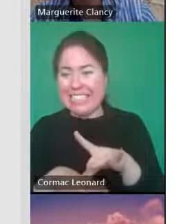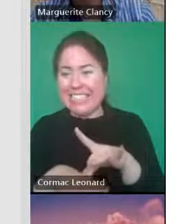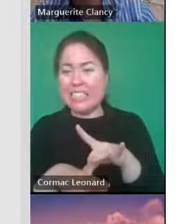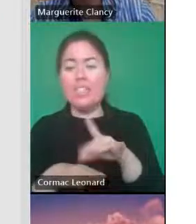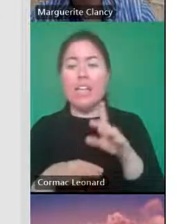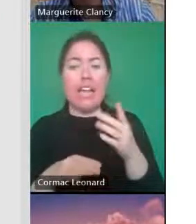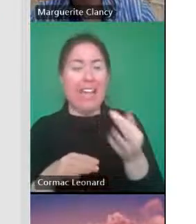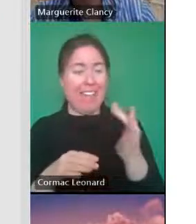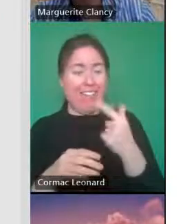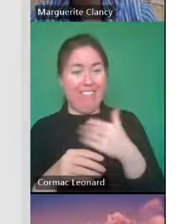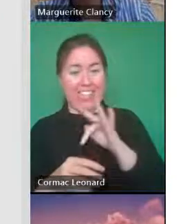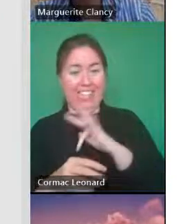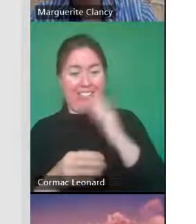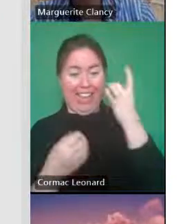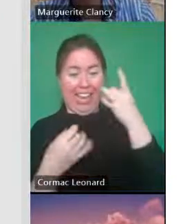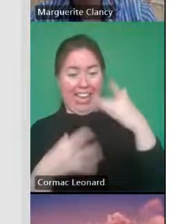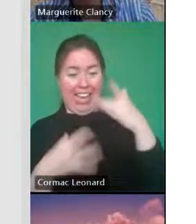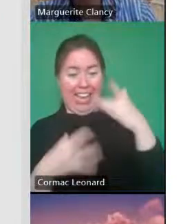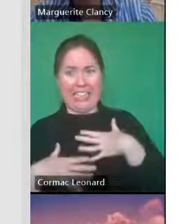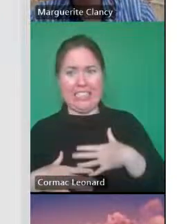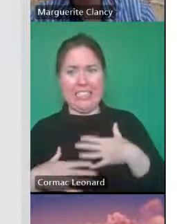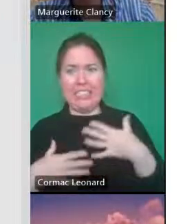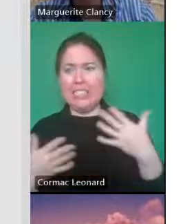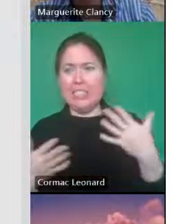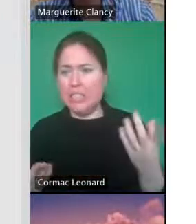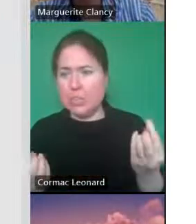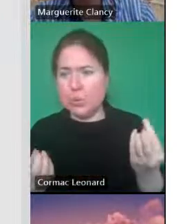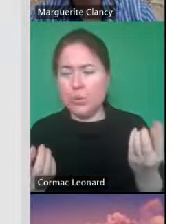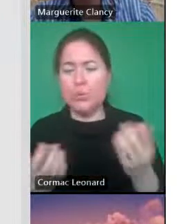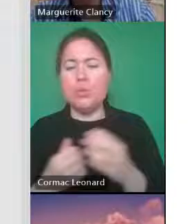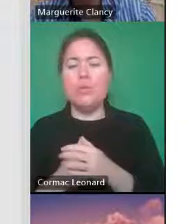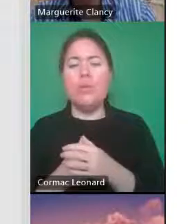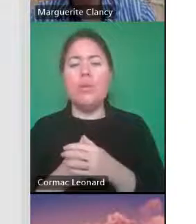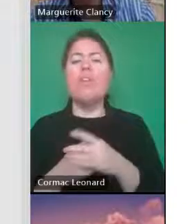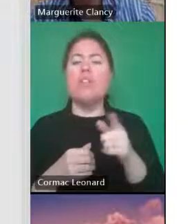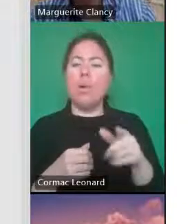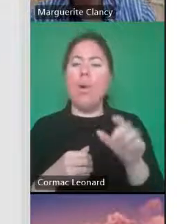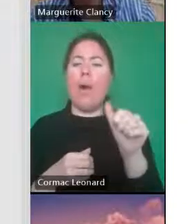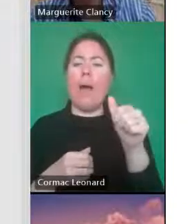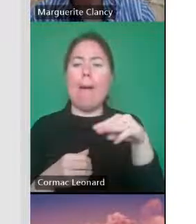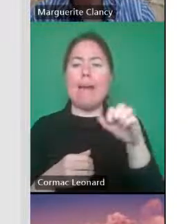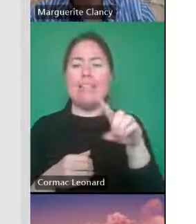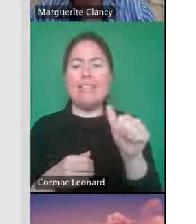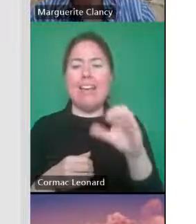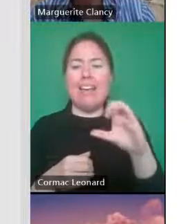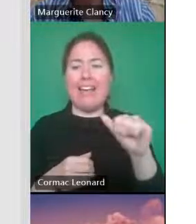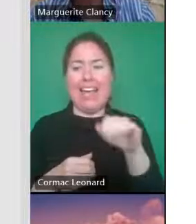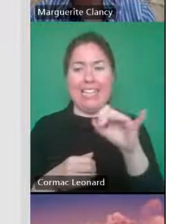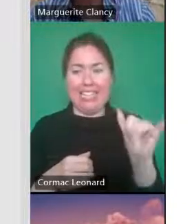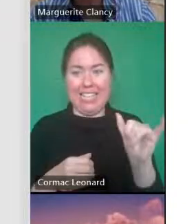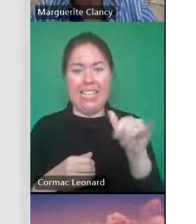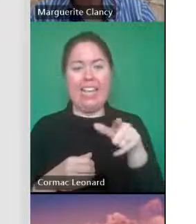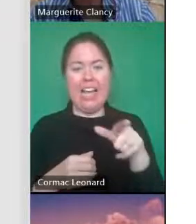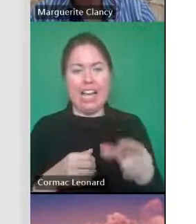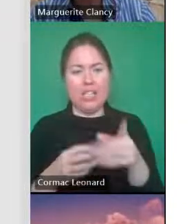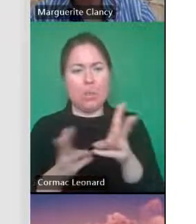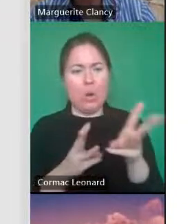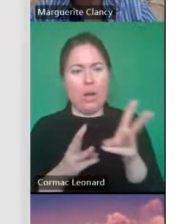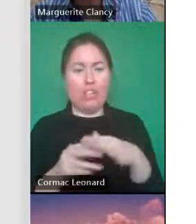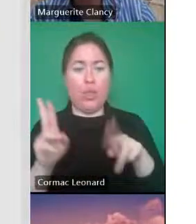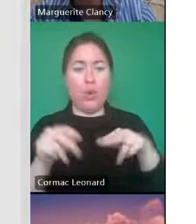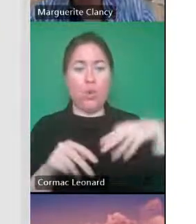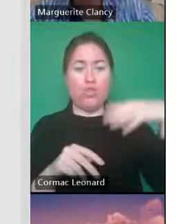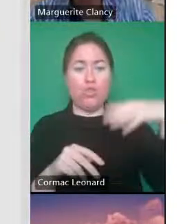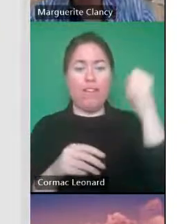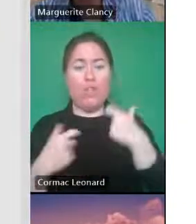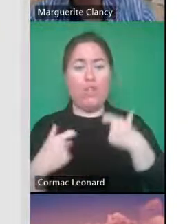by Amanda Casey, the new chief social worker, in relation to the implementation of a report called the McElroy report. And there will be a